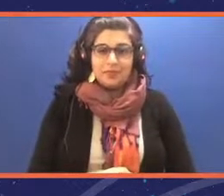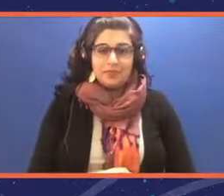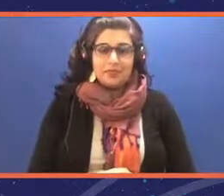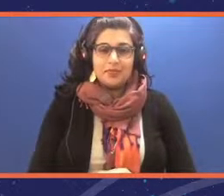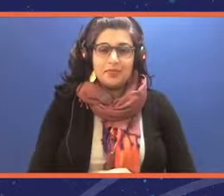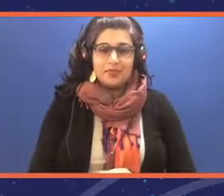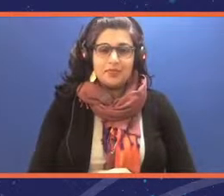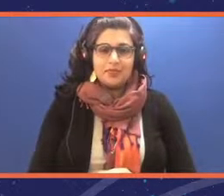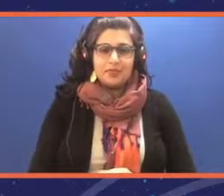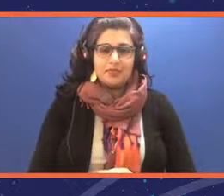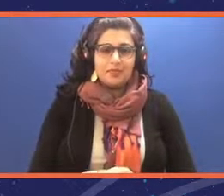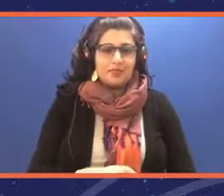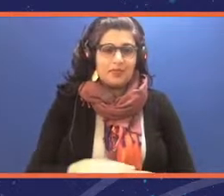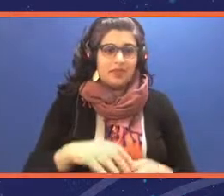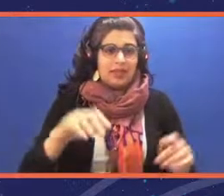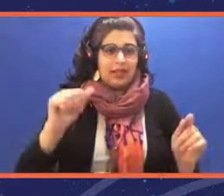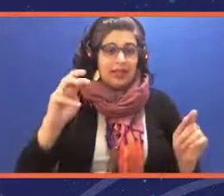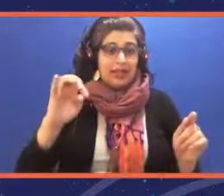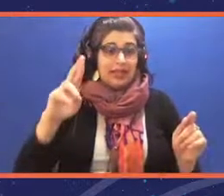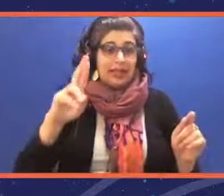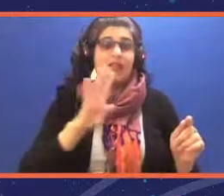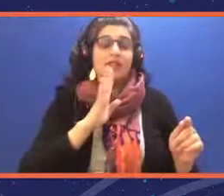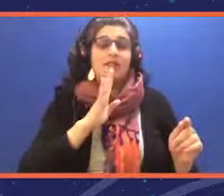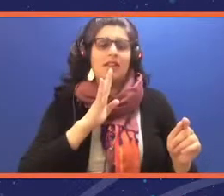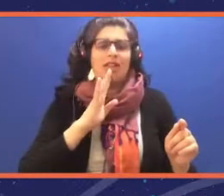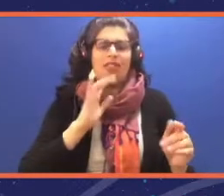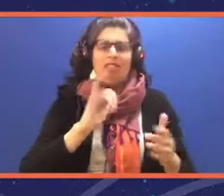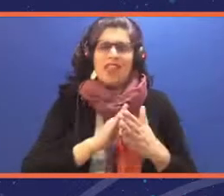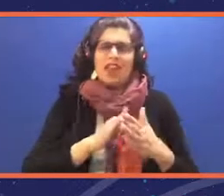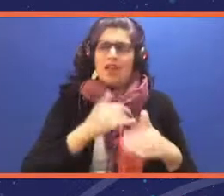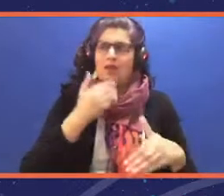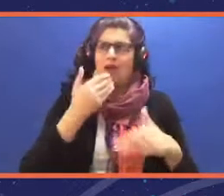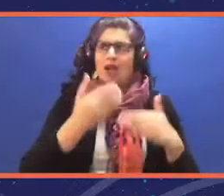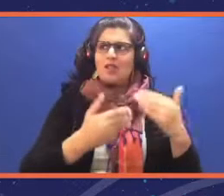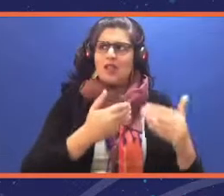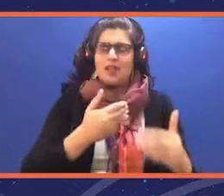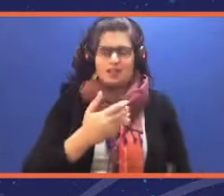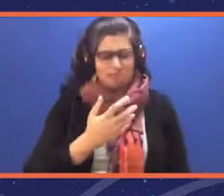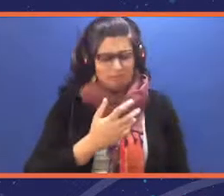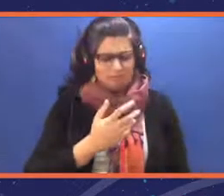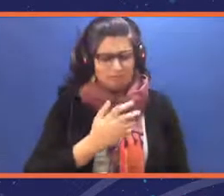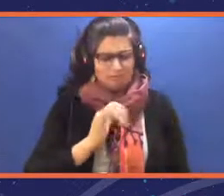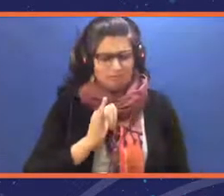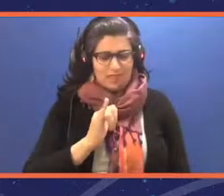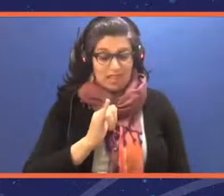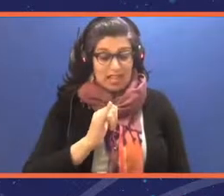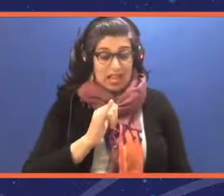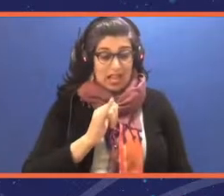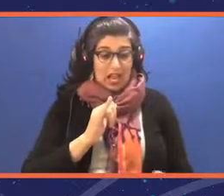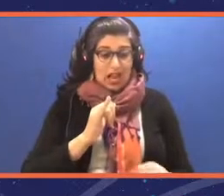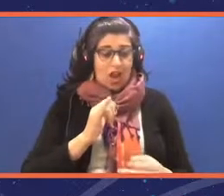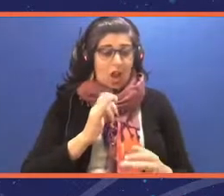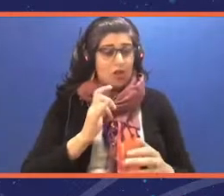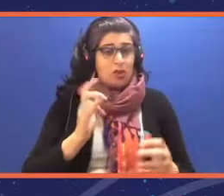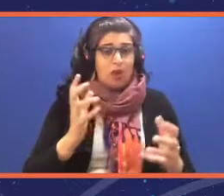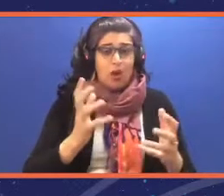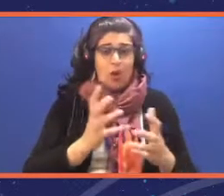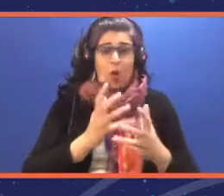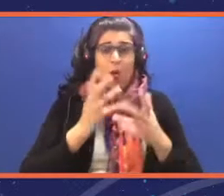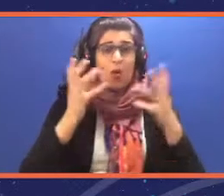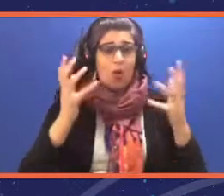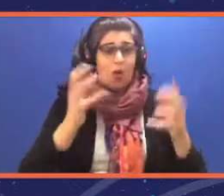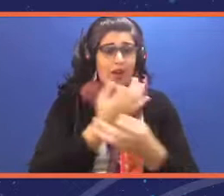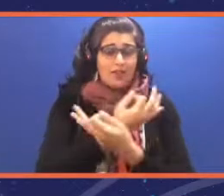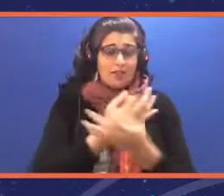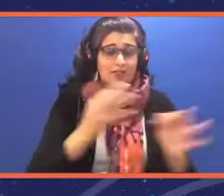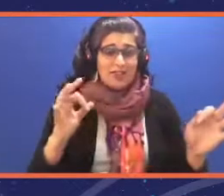It was a really good process for me. I enjoyed just the amount of freedom that we had as soon as like I realized that we